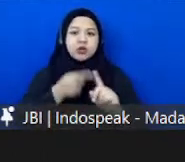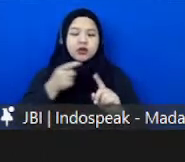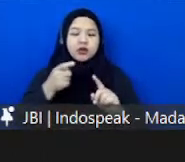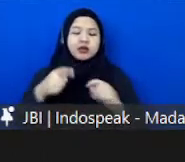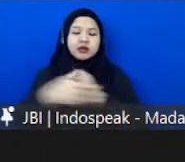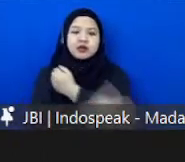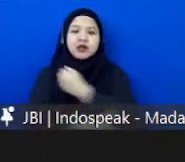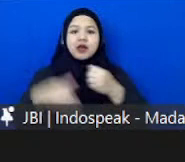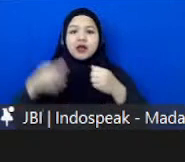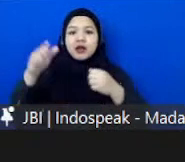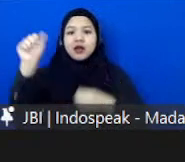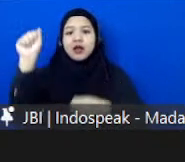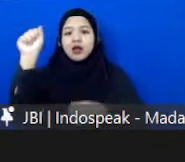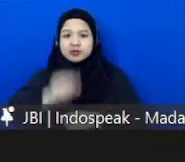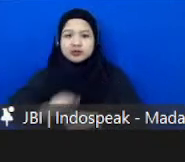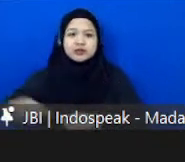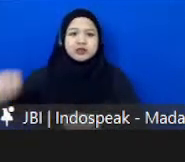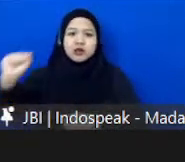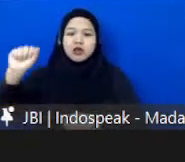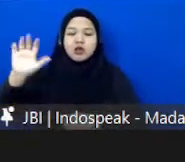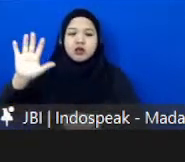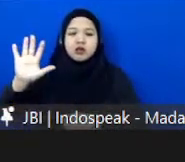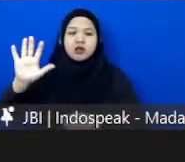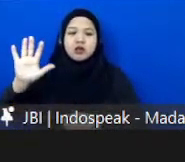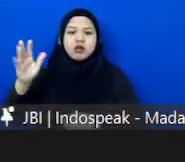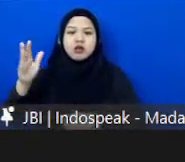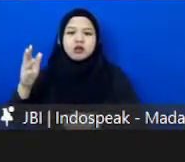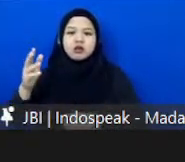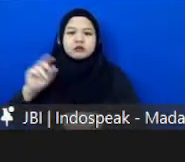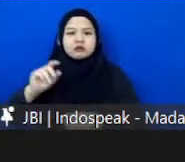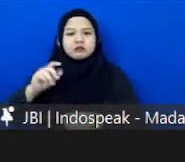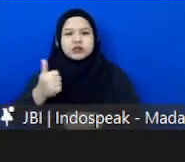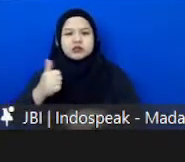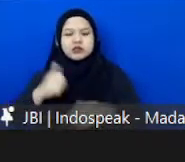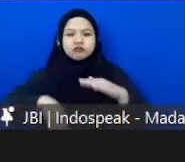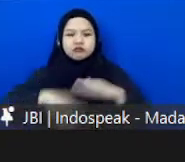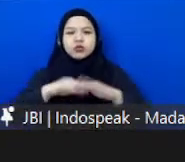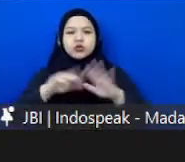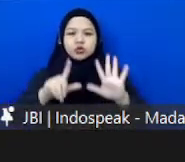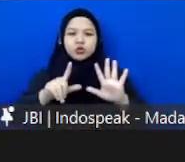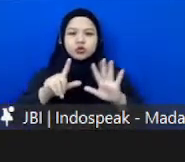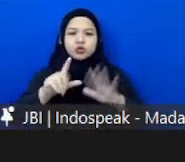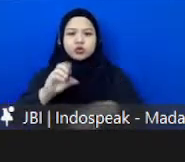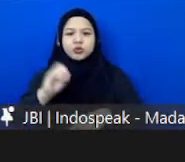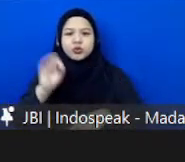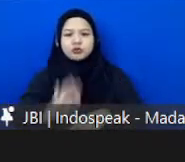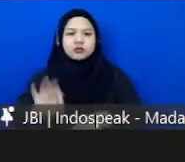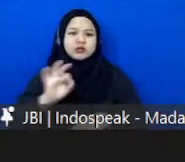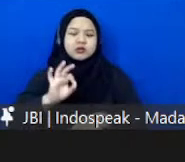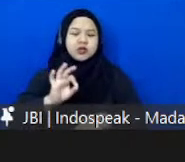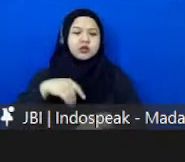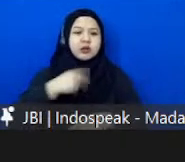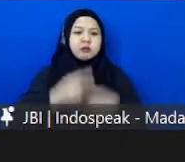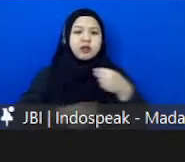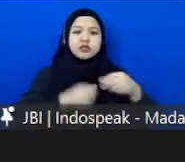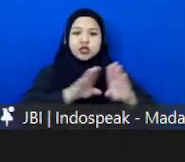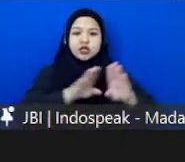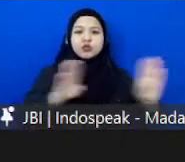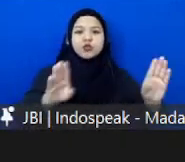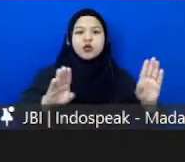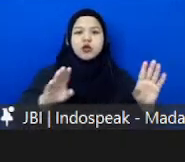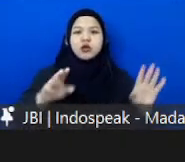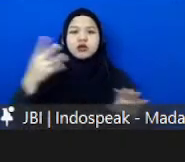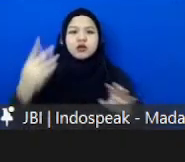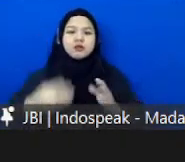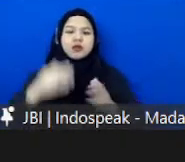country, they can have up to 70%. This is quite an open market compared to other policy